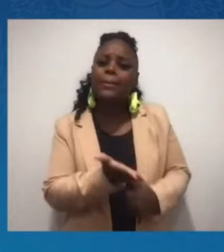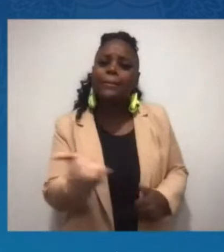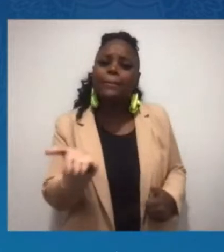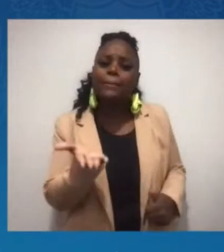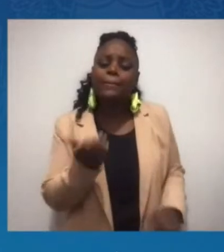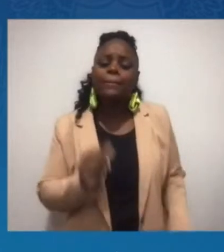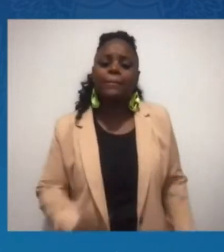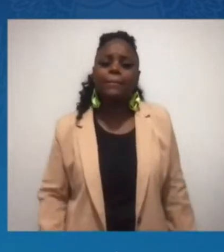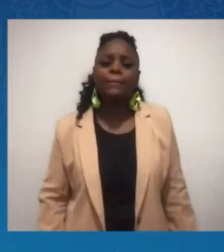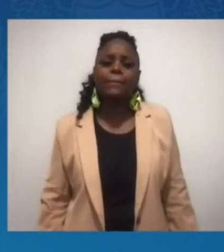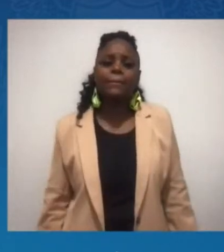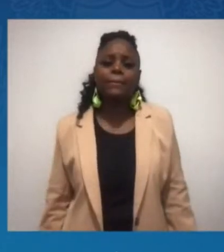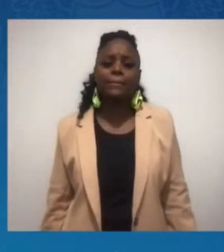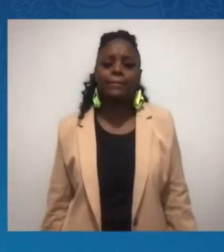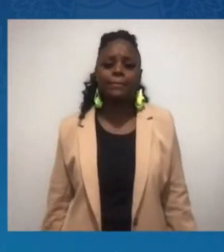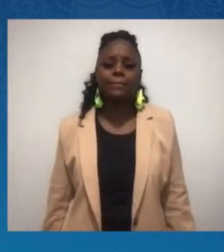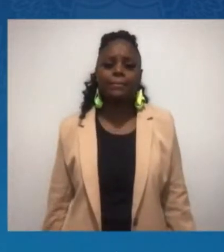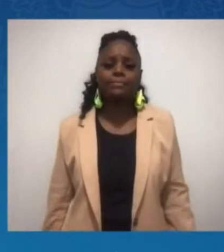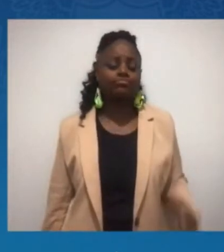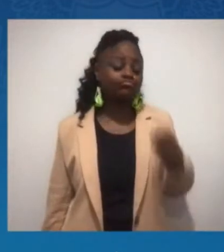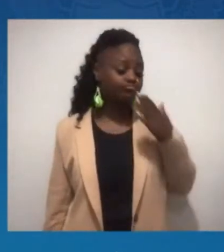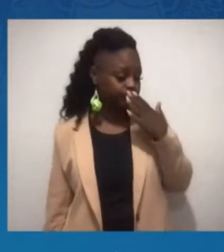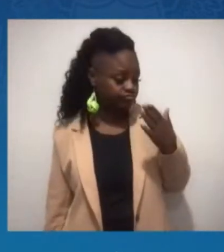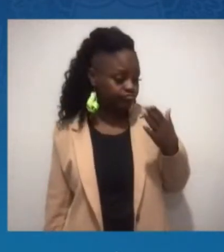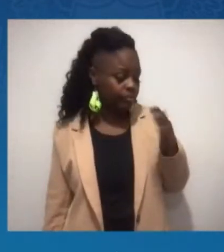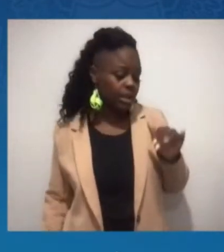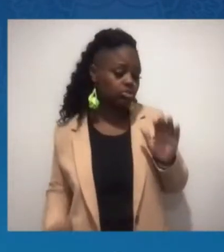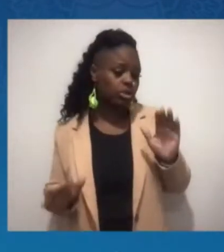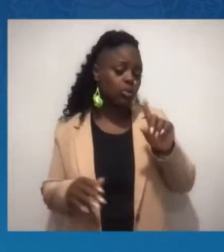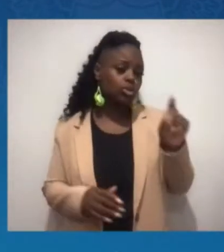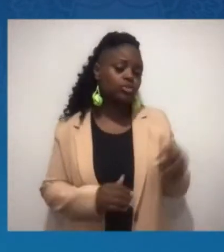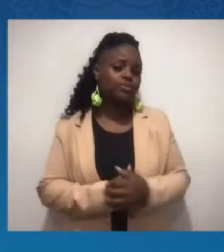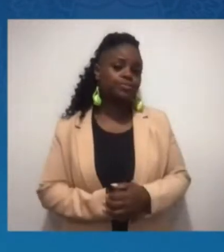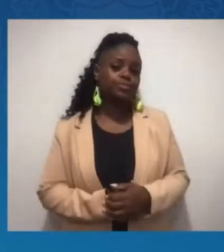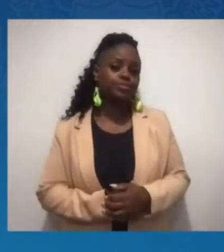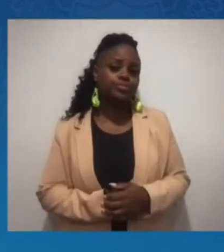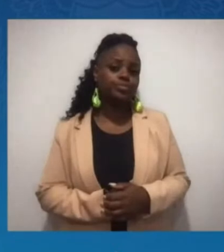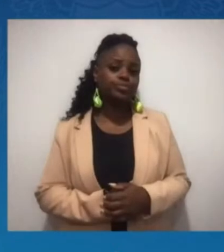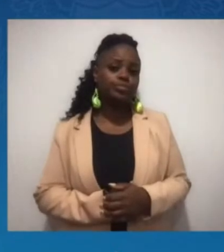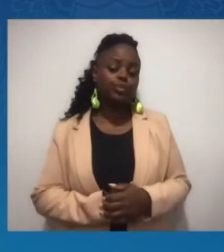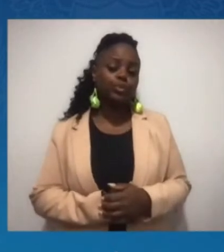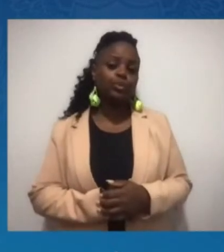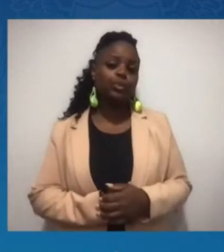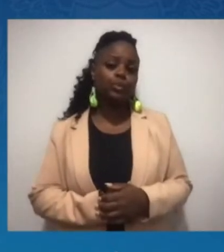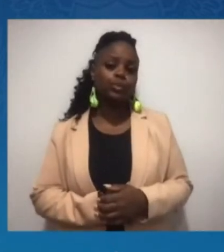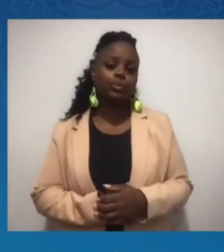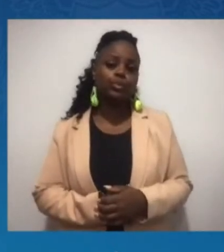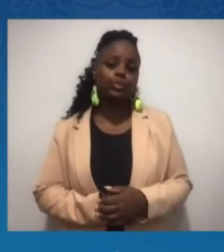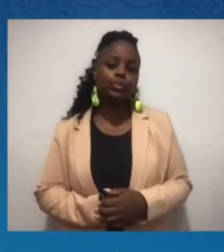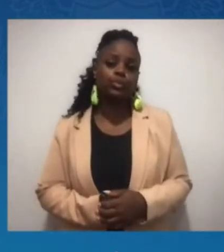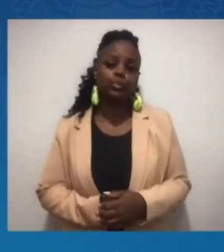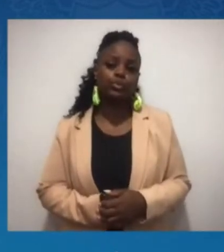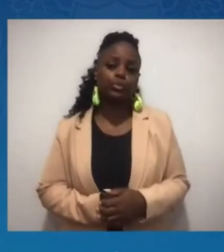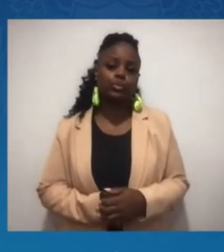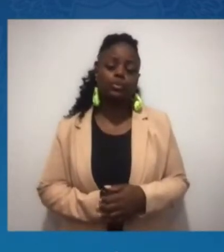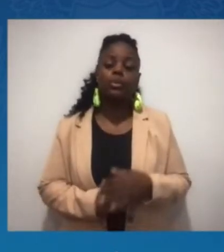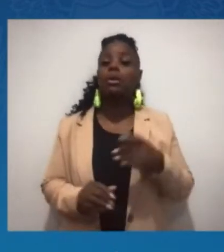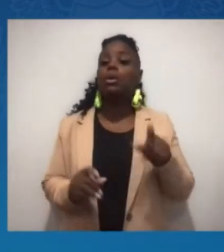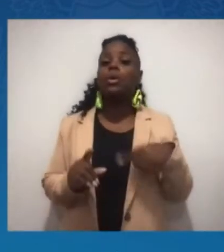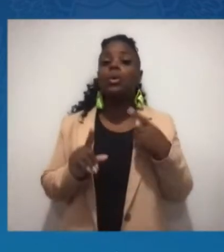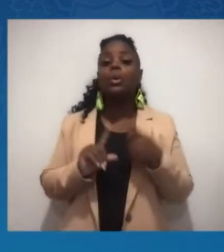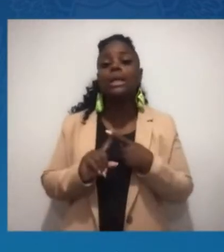actually worked on this issue in terms of trying to get legislation, which we did get some legislation passed when I was in the Senate.